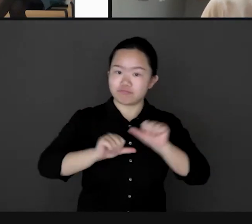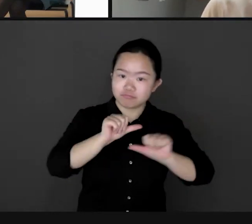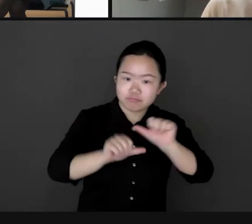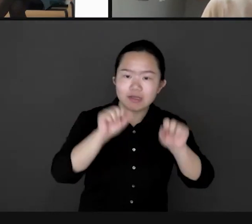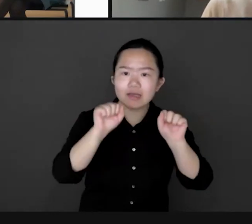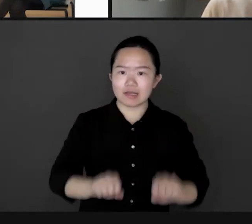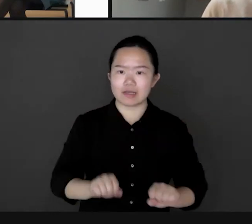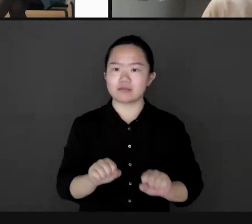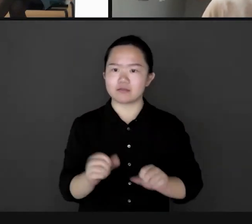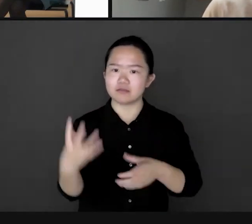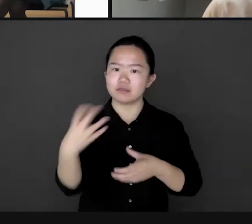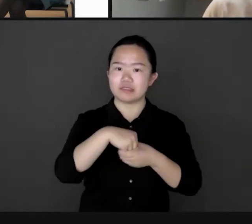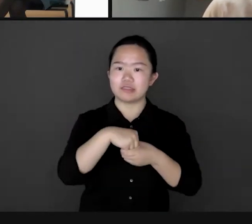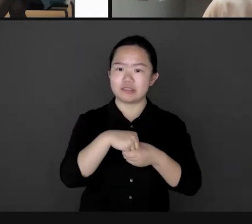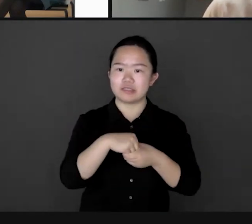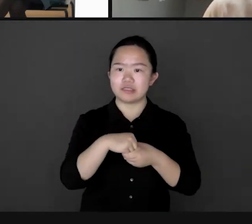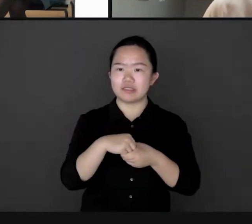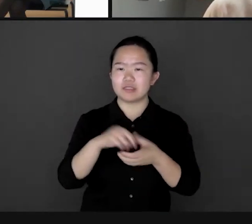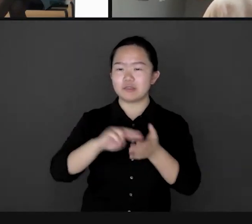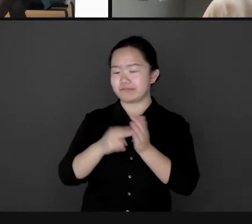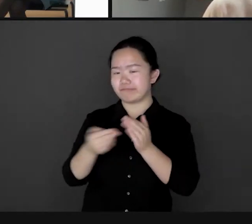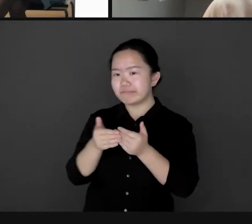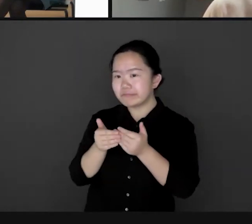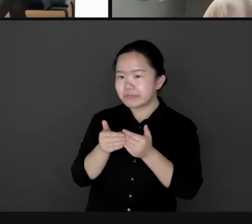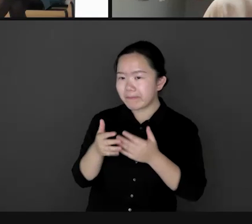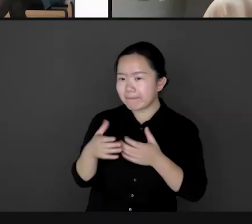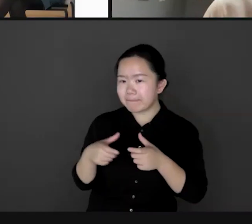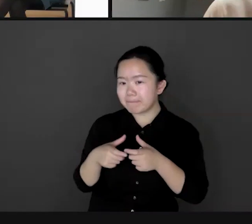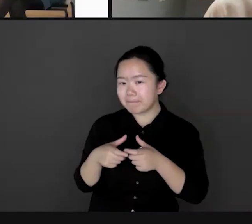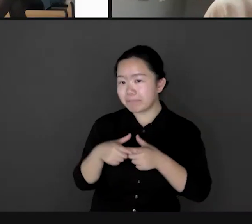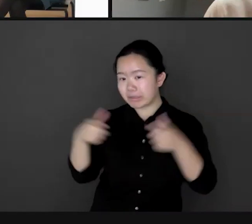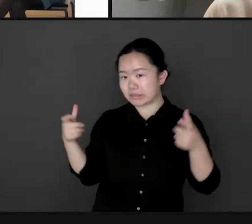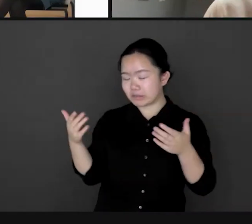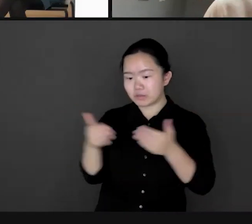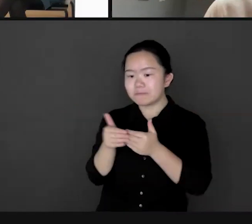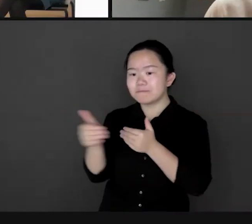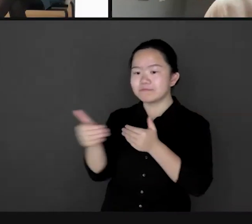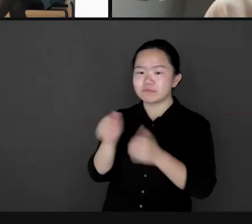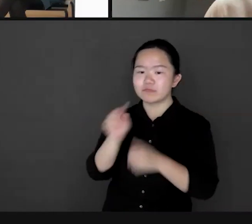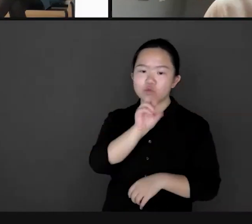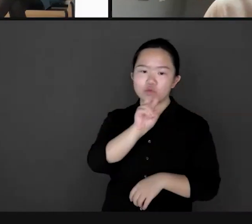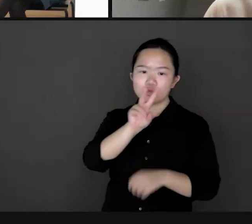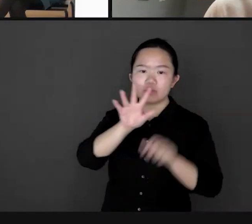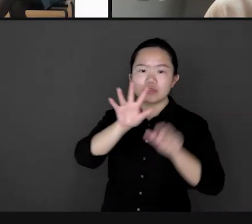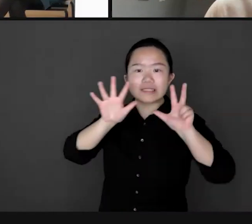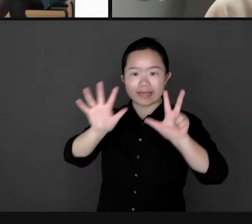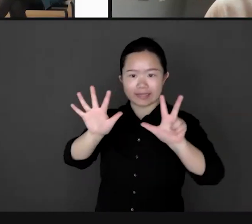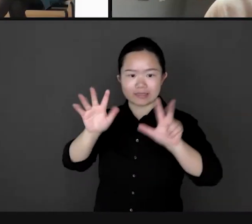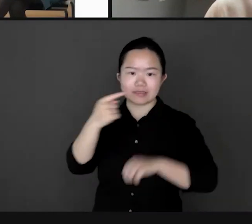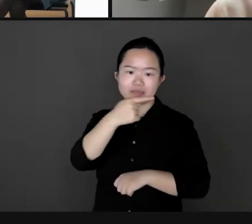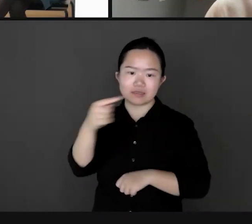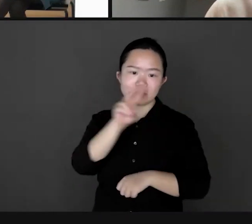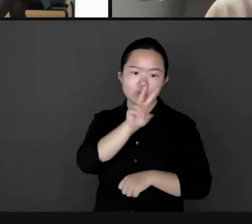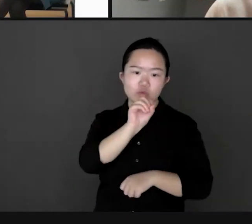accessibility requirements. So for example, in the field of culture or research, any of the budgetary